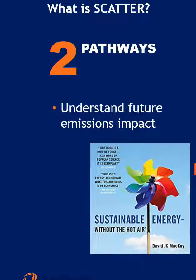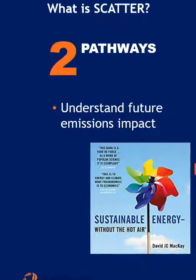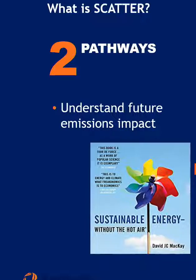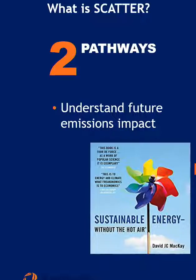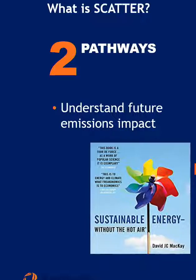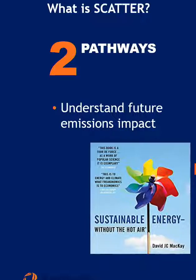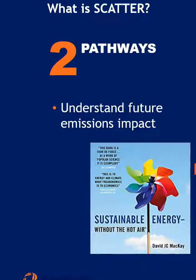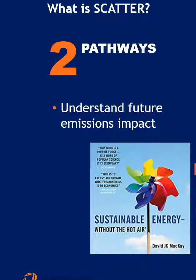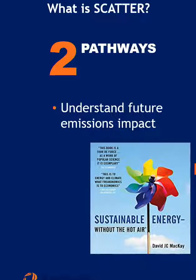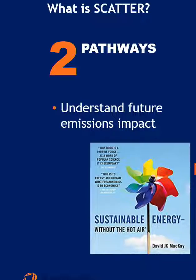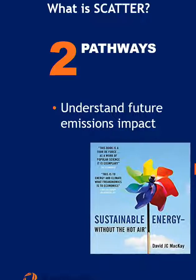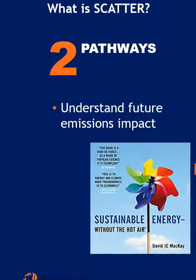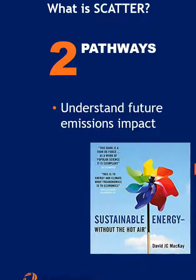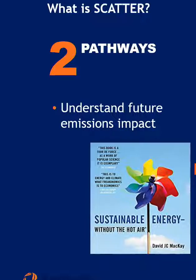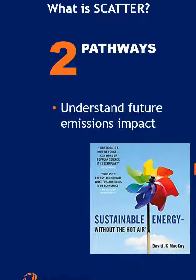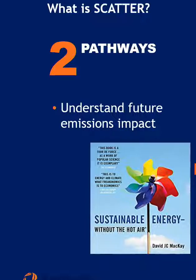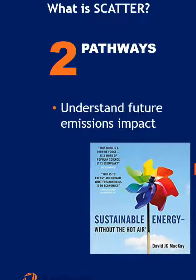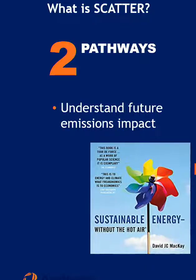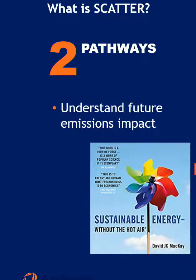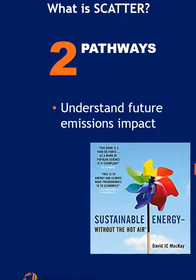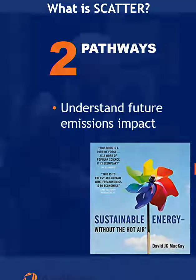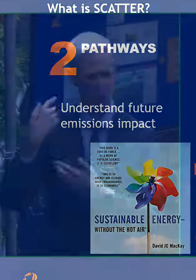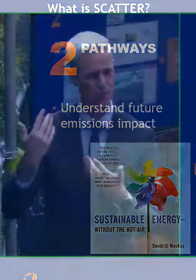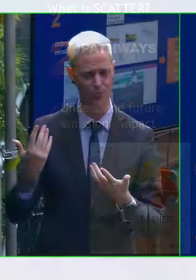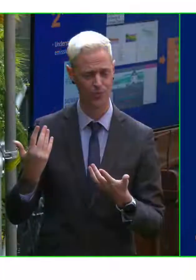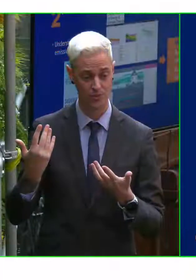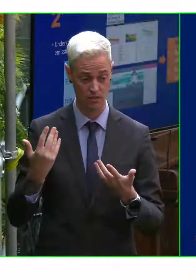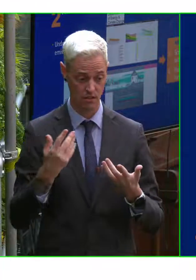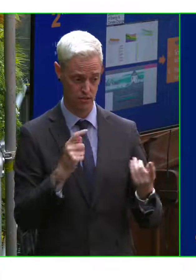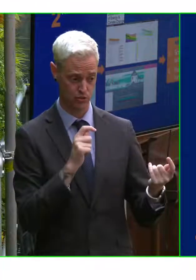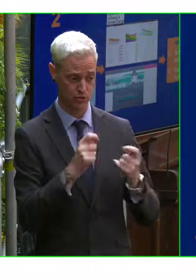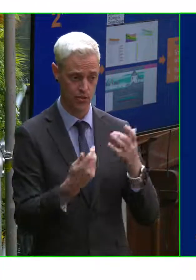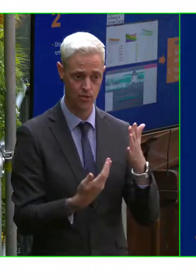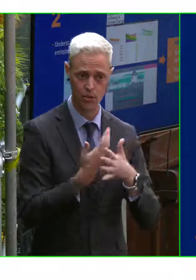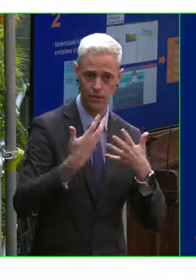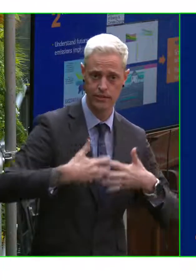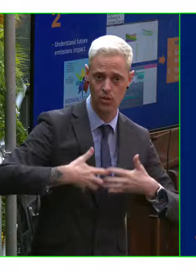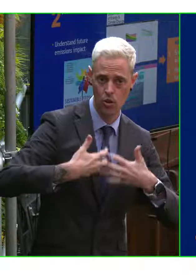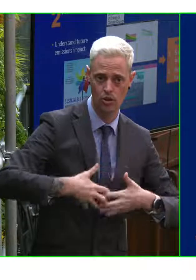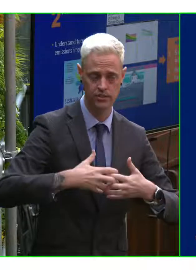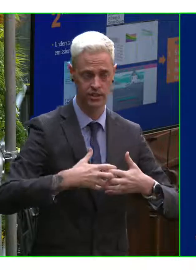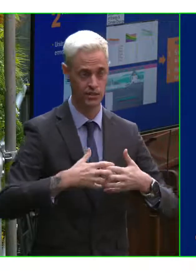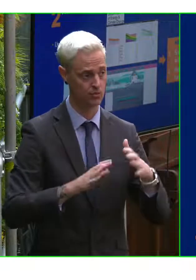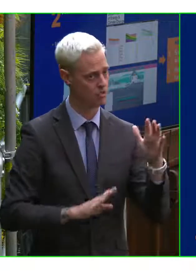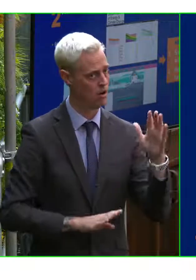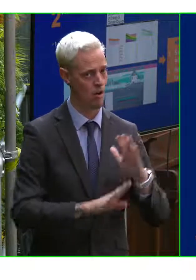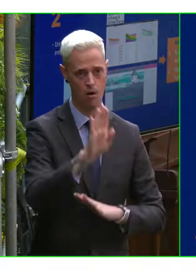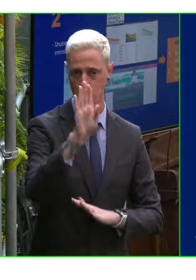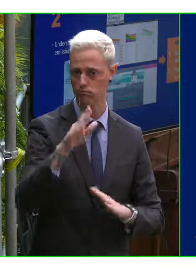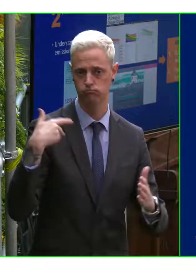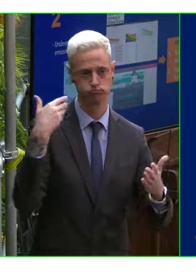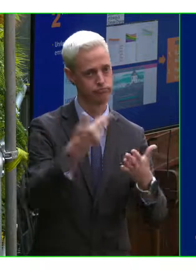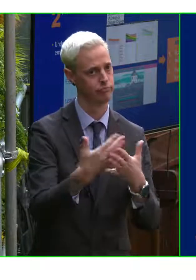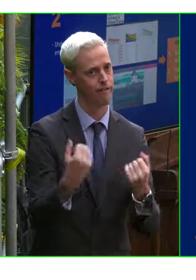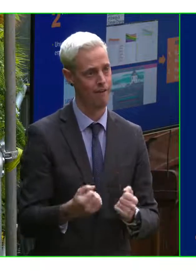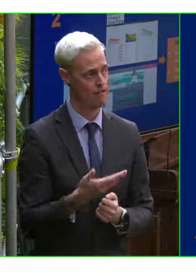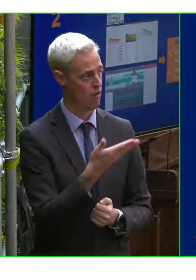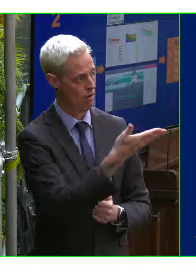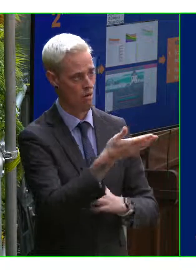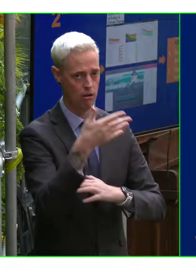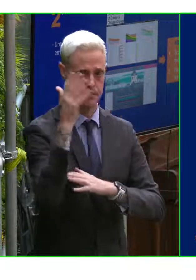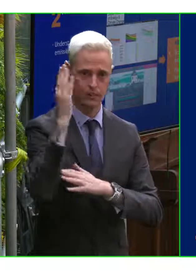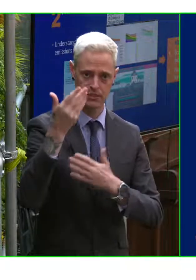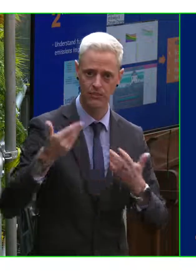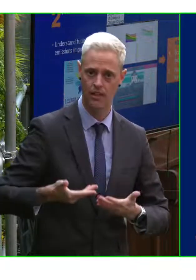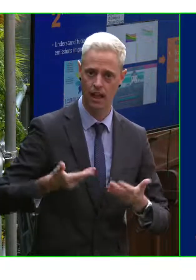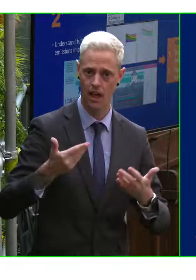that tool was quite old, we had to up the ambition and we had to change a load of the technologies that have come on leaps and bounds. And you heard in one of the speeches today